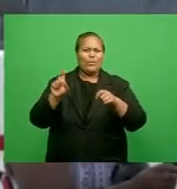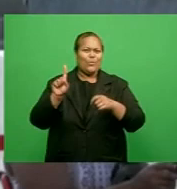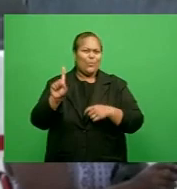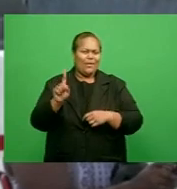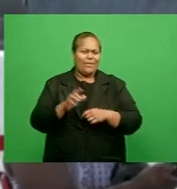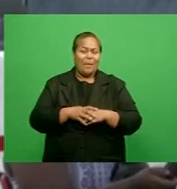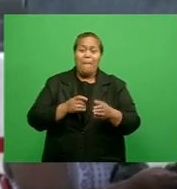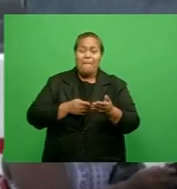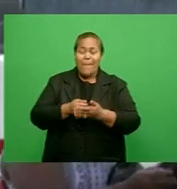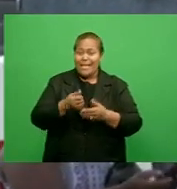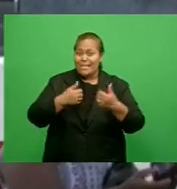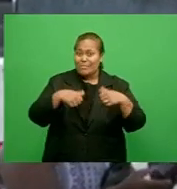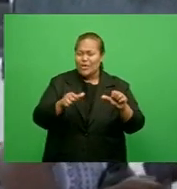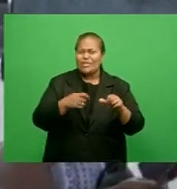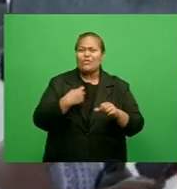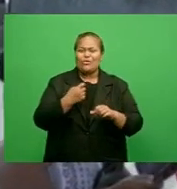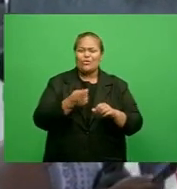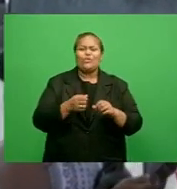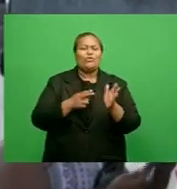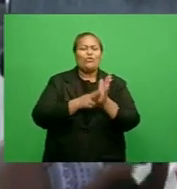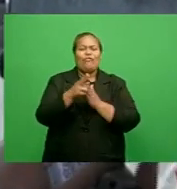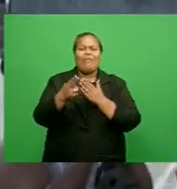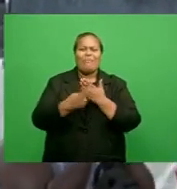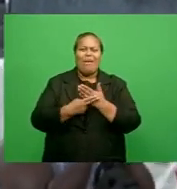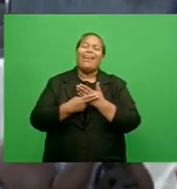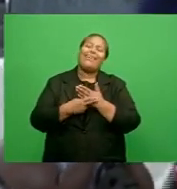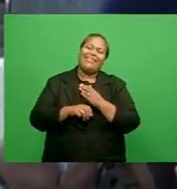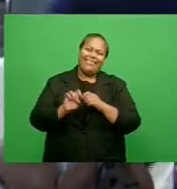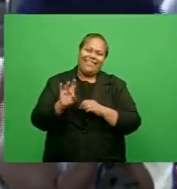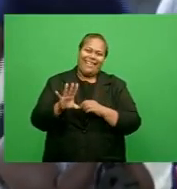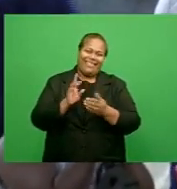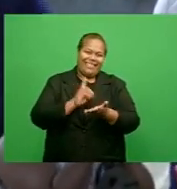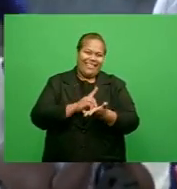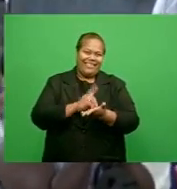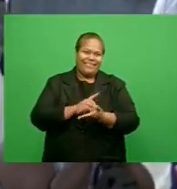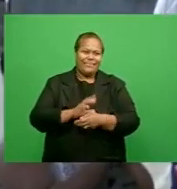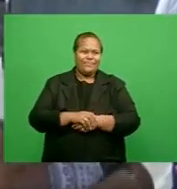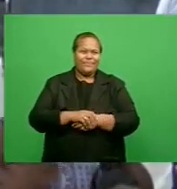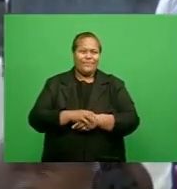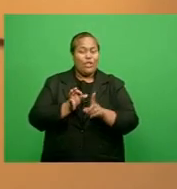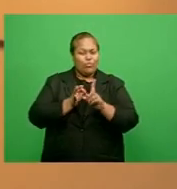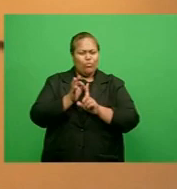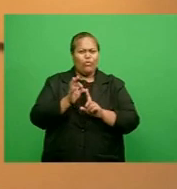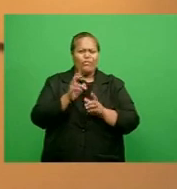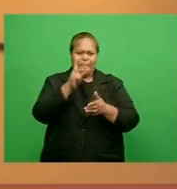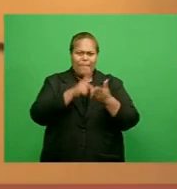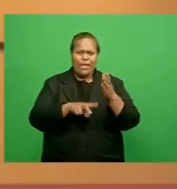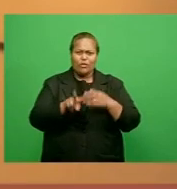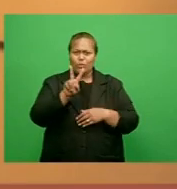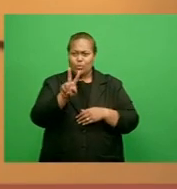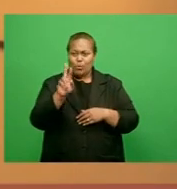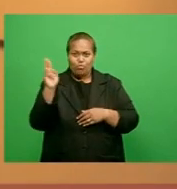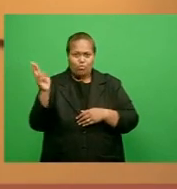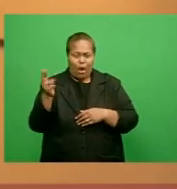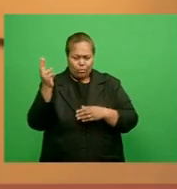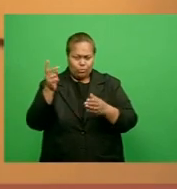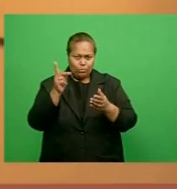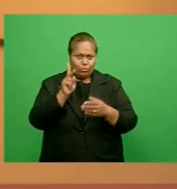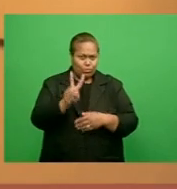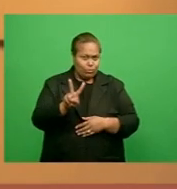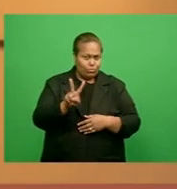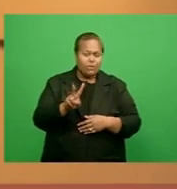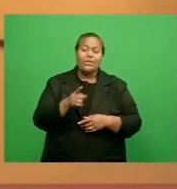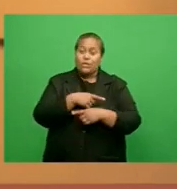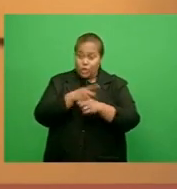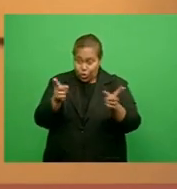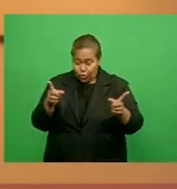payments to begin on November 10th. Those who withdrew in Phase 2 Round 2 and have indicated in your application